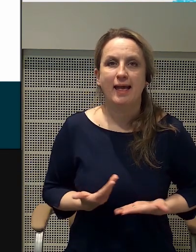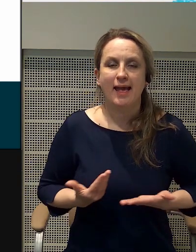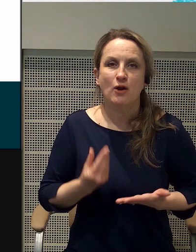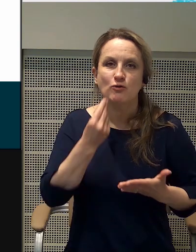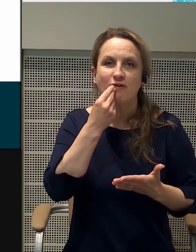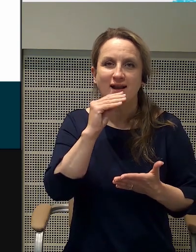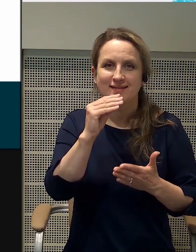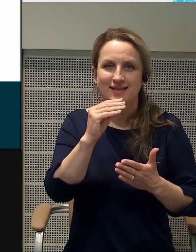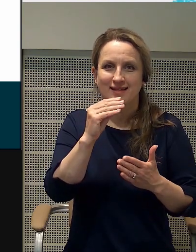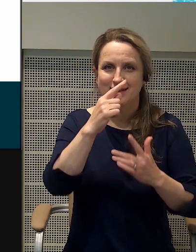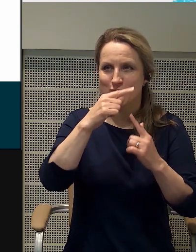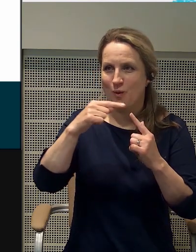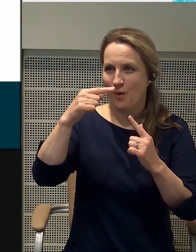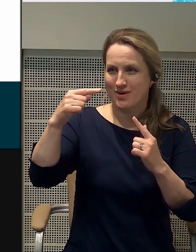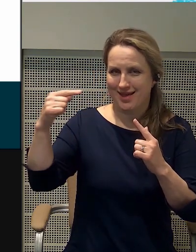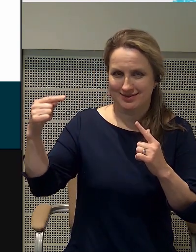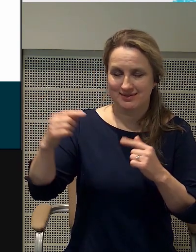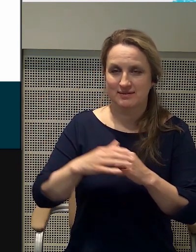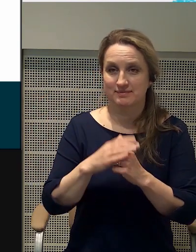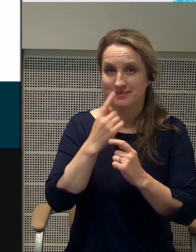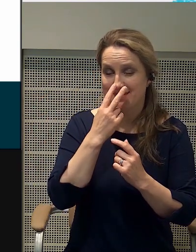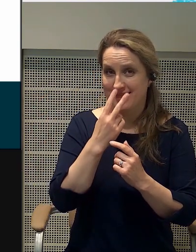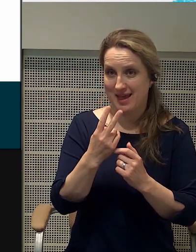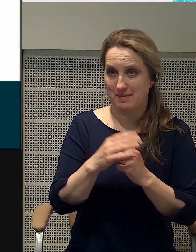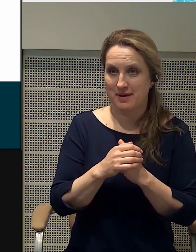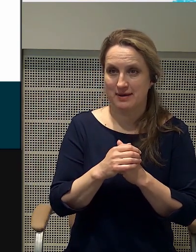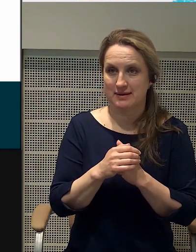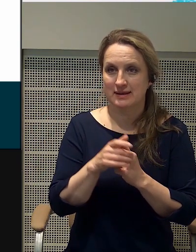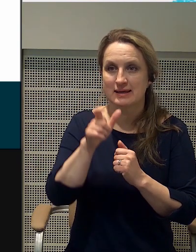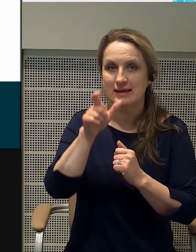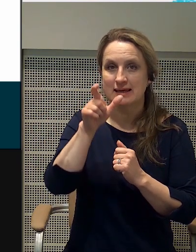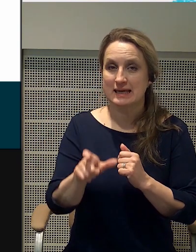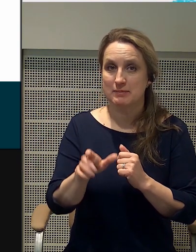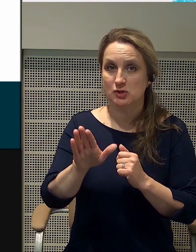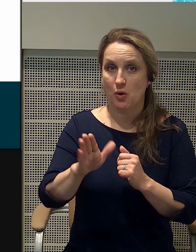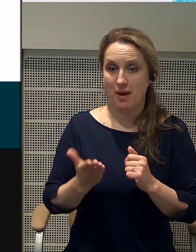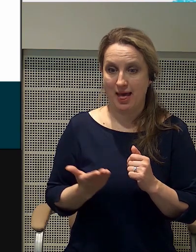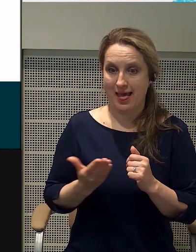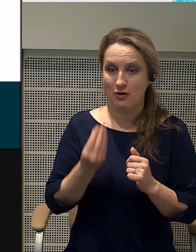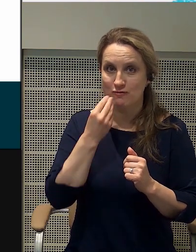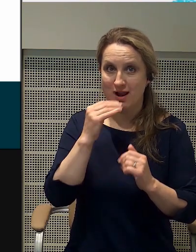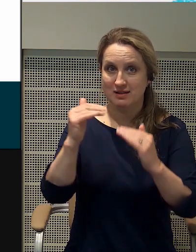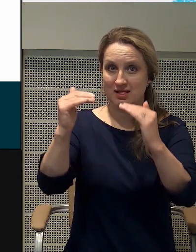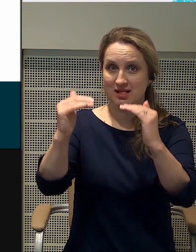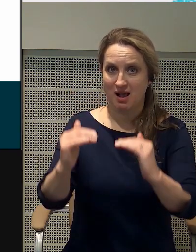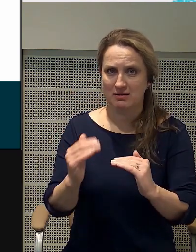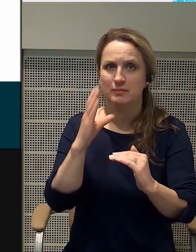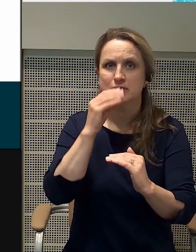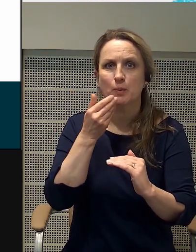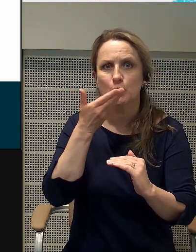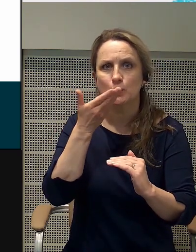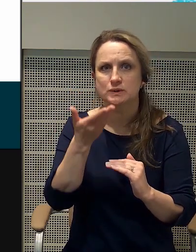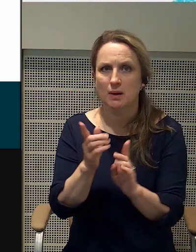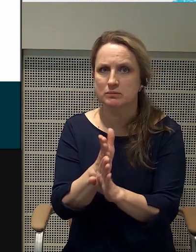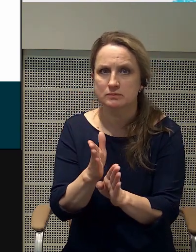my hospital because we have a group that's very involved in that. It's not possible everywhere. But it's possible to be aware